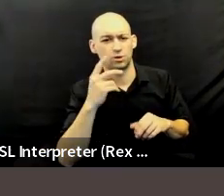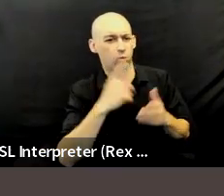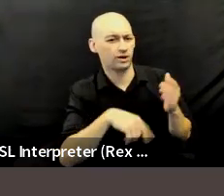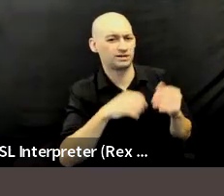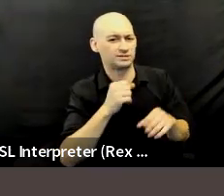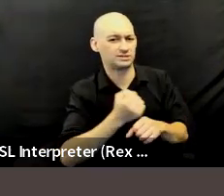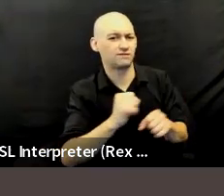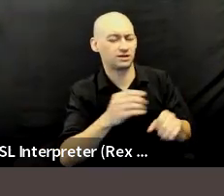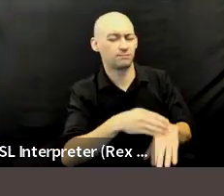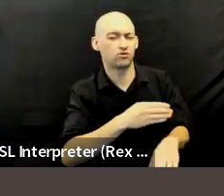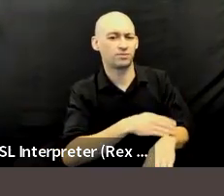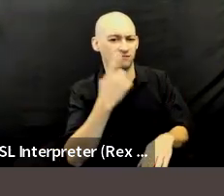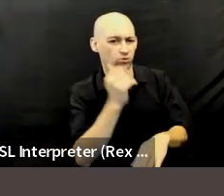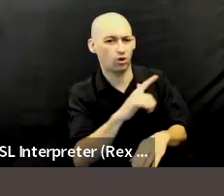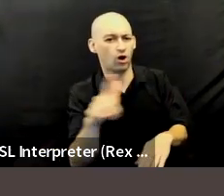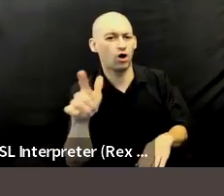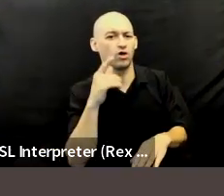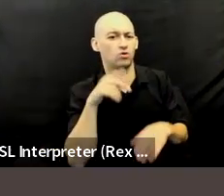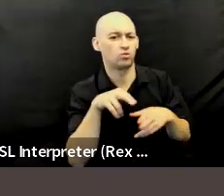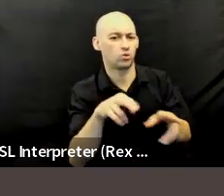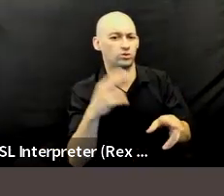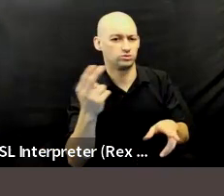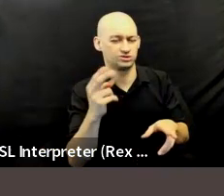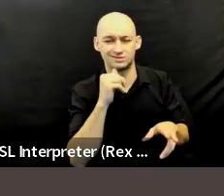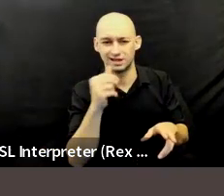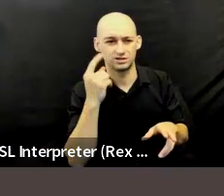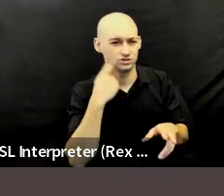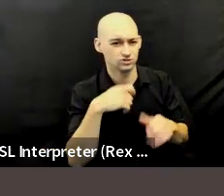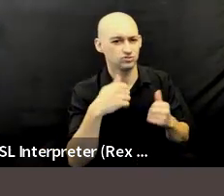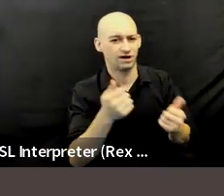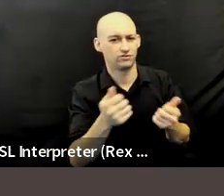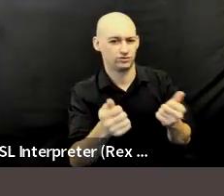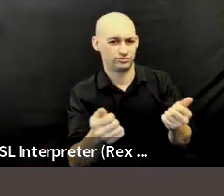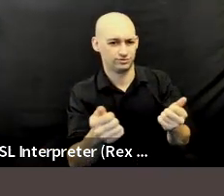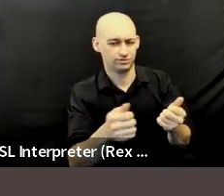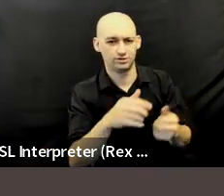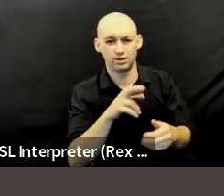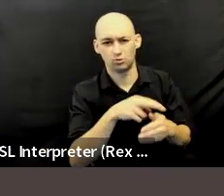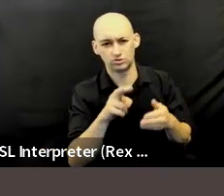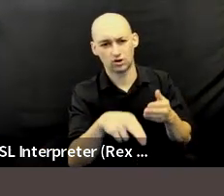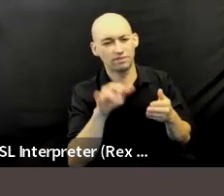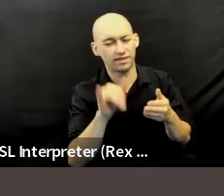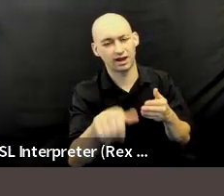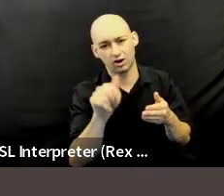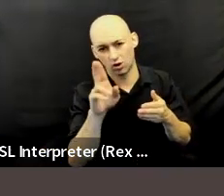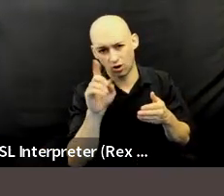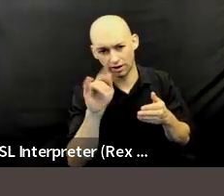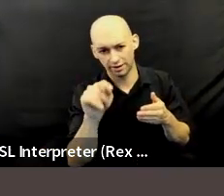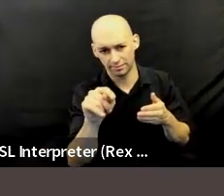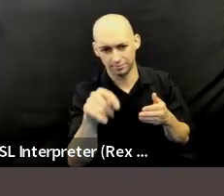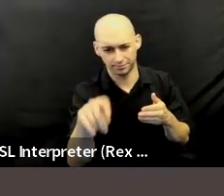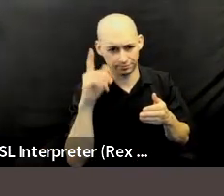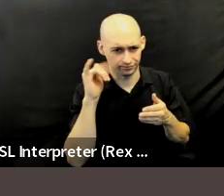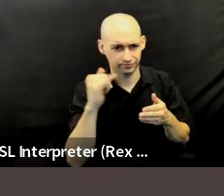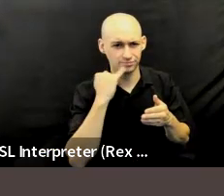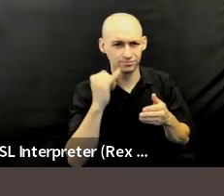done for all road users, not just drivers. And so as a result of that audit, Caltrans is in the midst of executing a